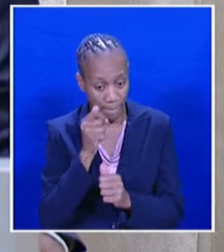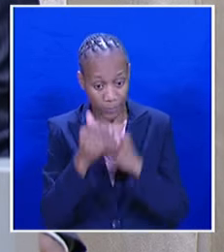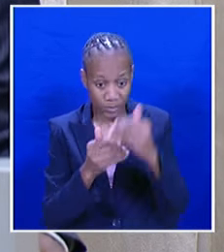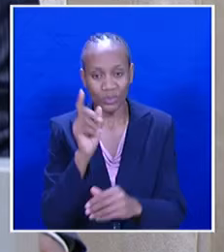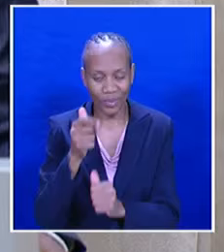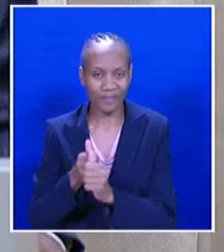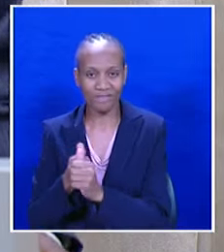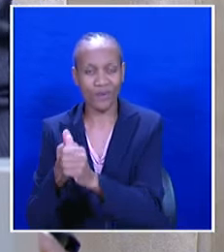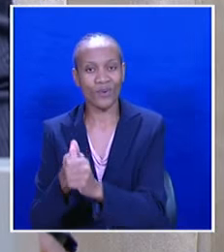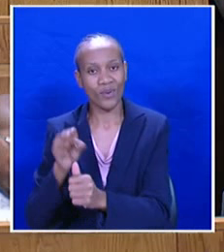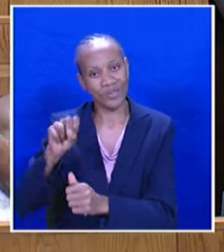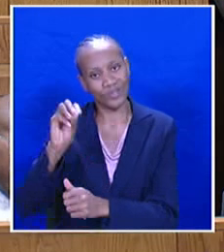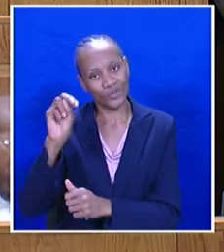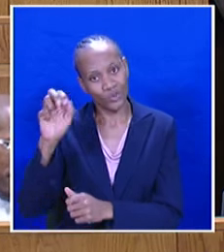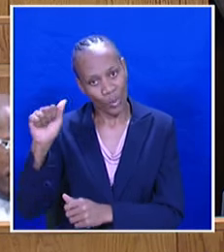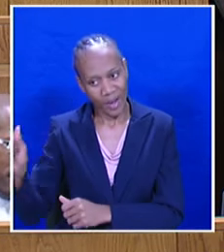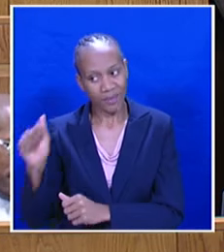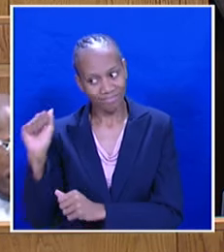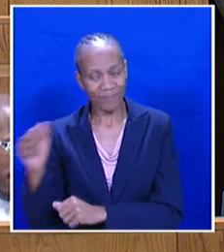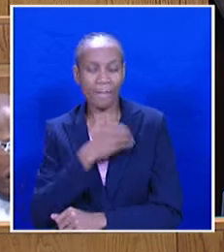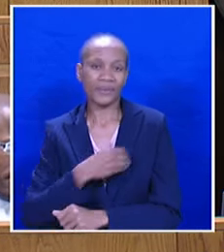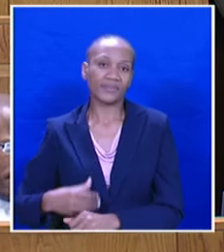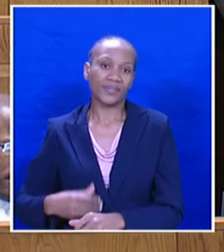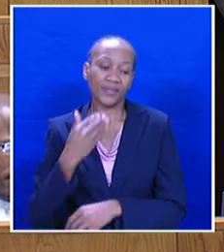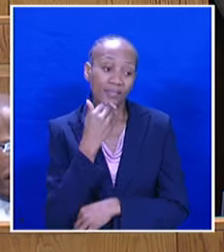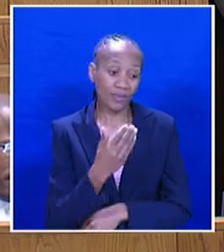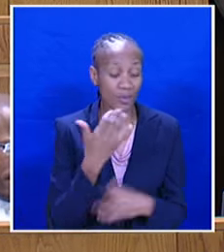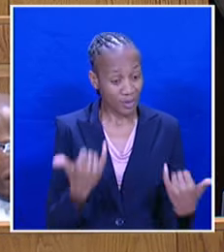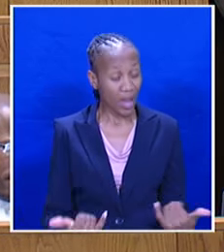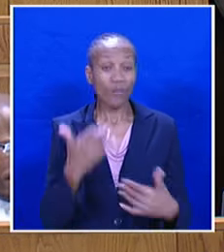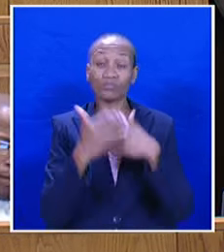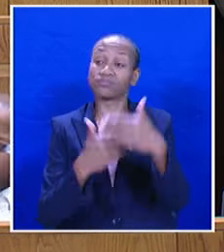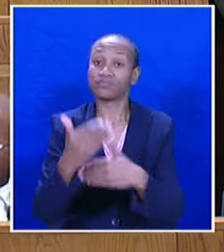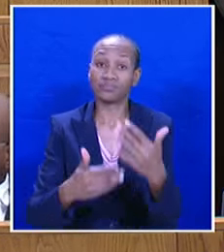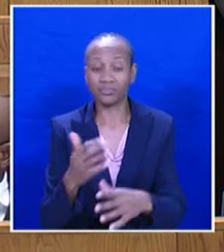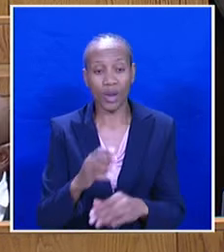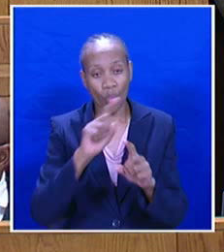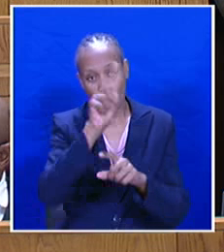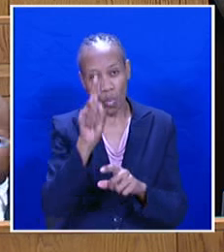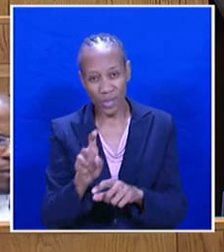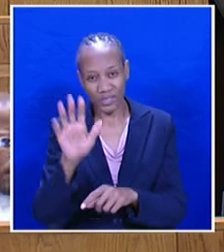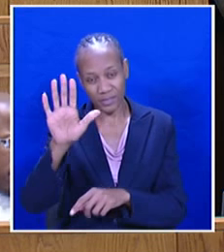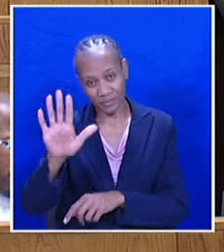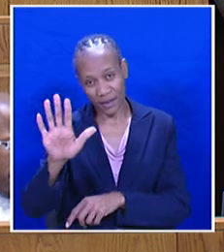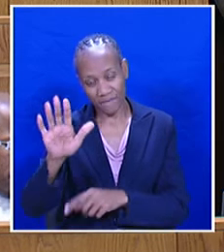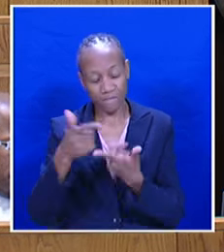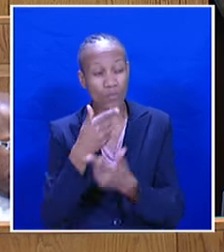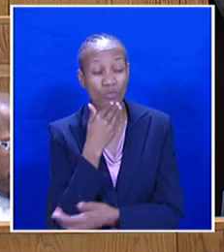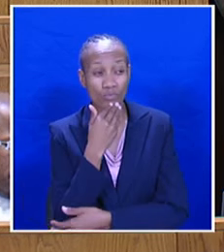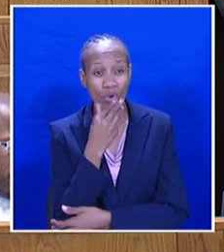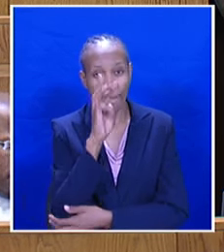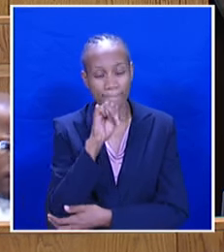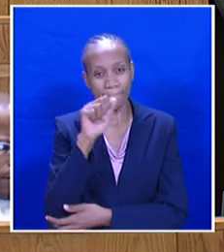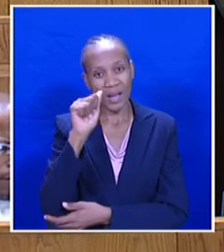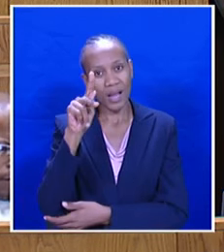much. Thank you, sir. We proceed to the fifth question, which was put by the Honorable Makwe. He is not